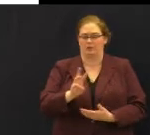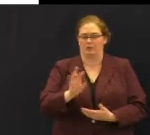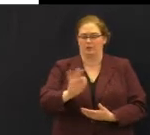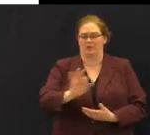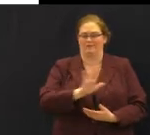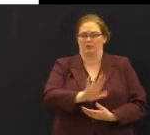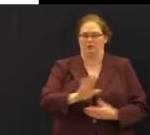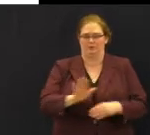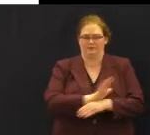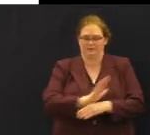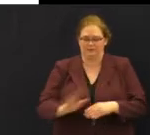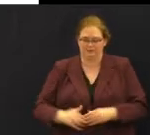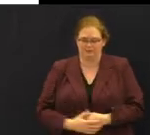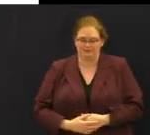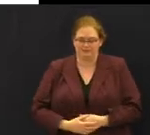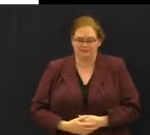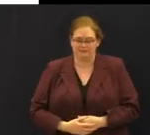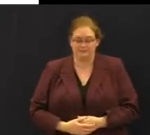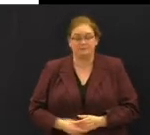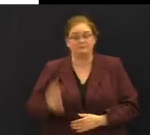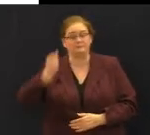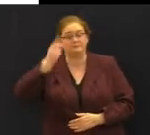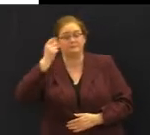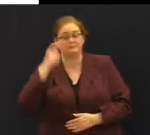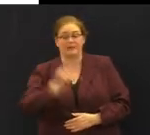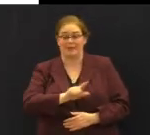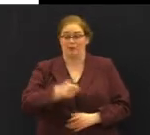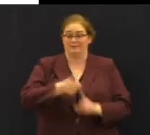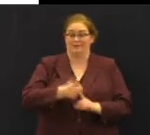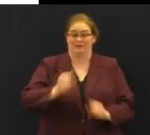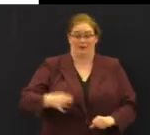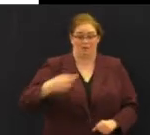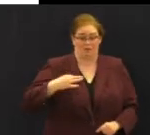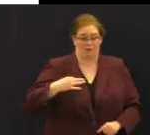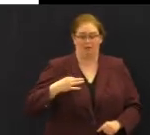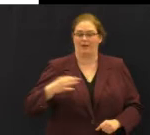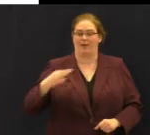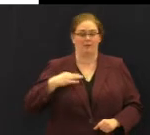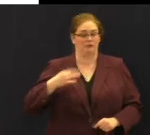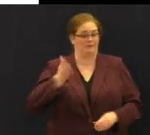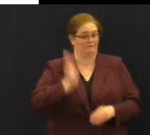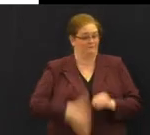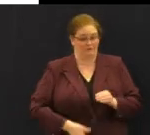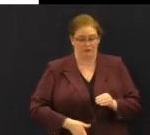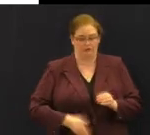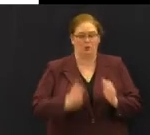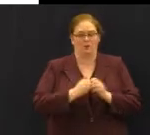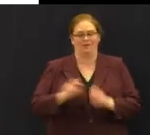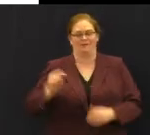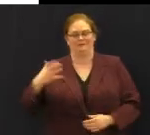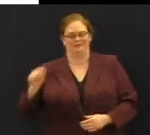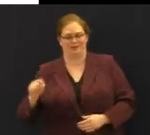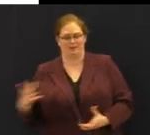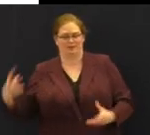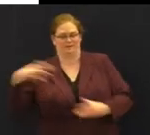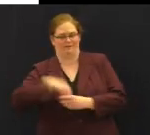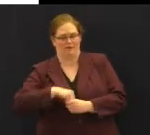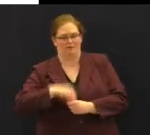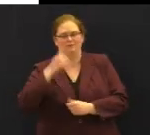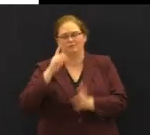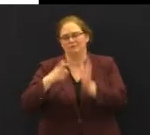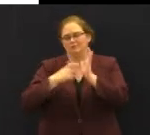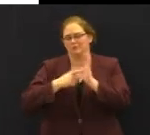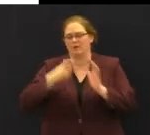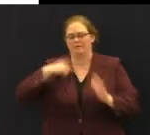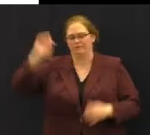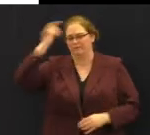business. Please understand that while landlords can apply, an application cannot be completed without tenant participation due to the requirements of the